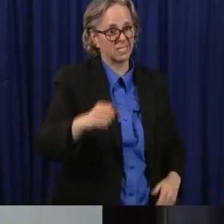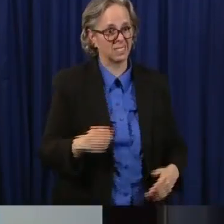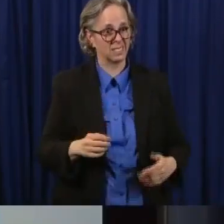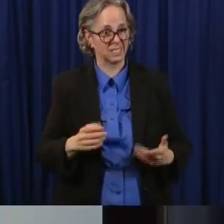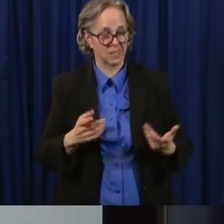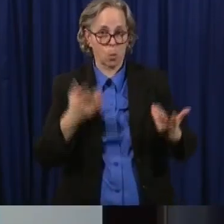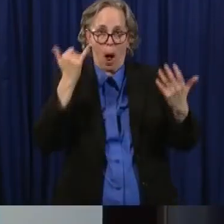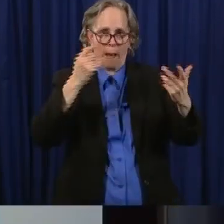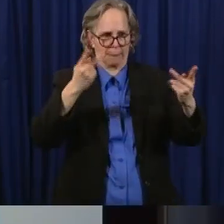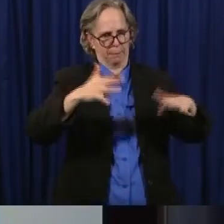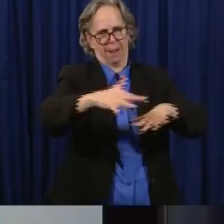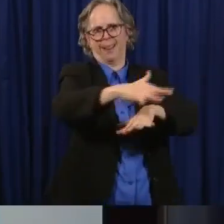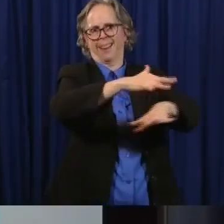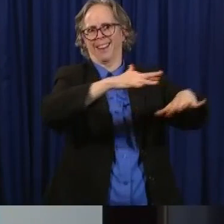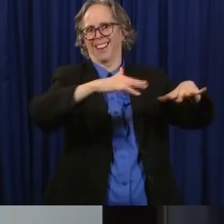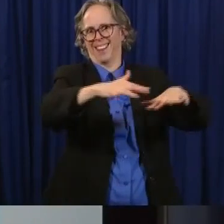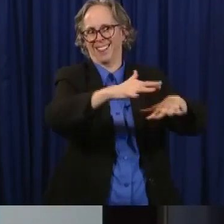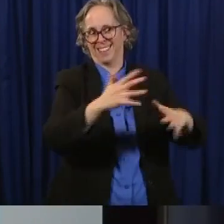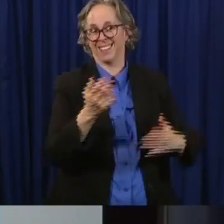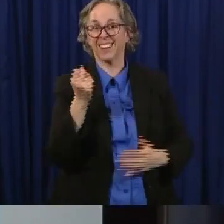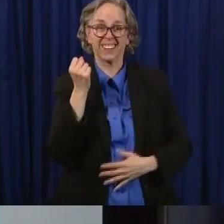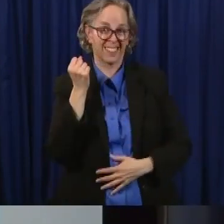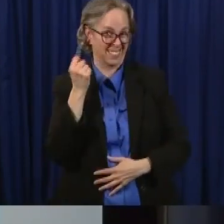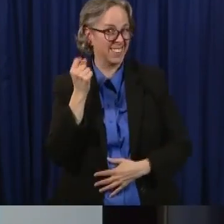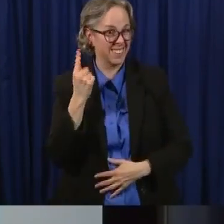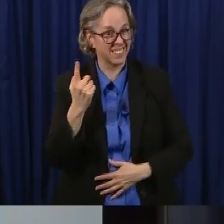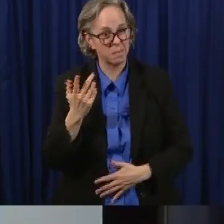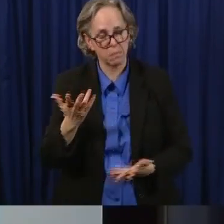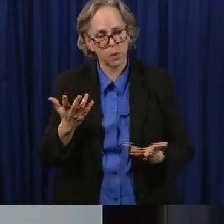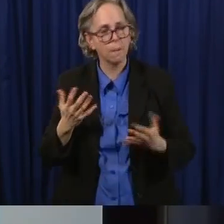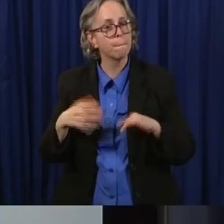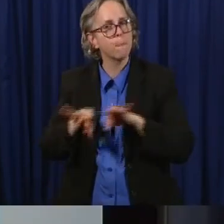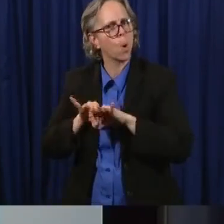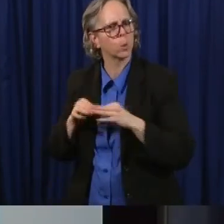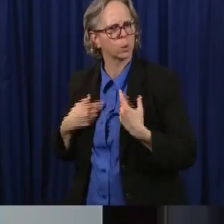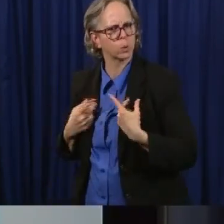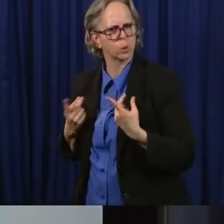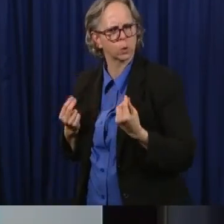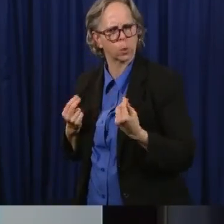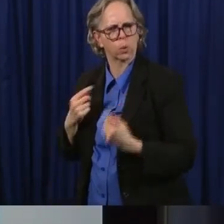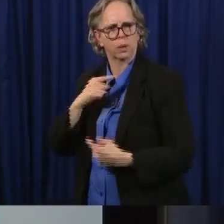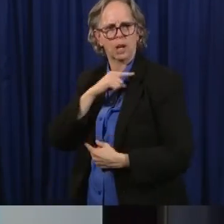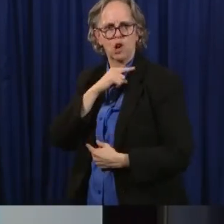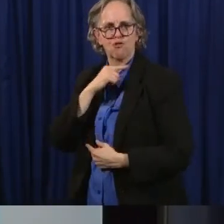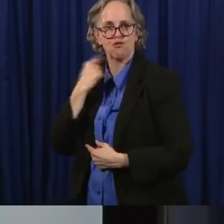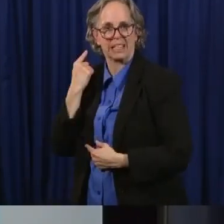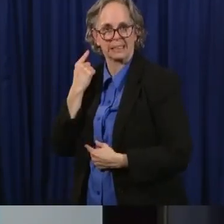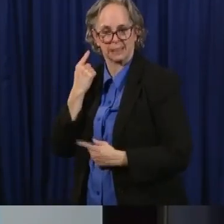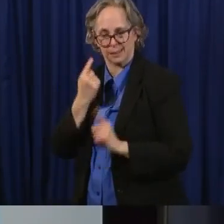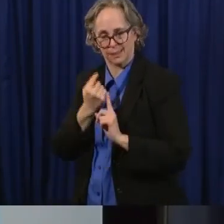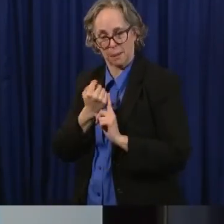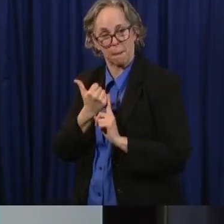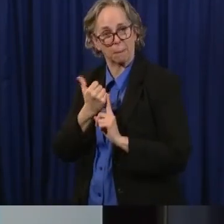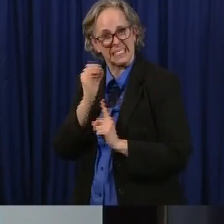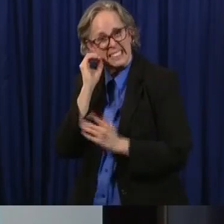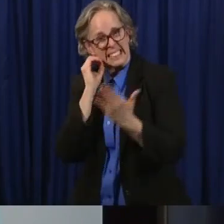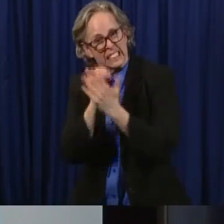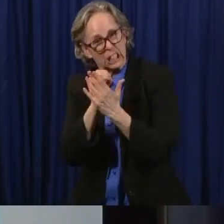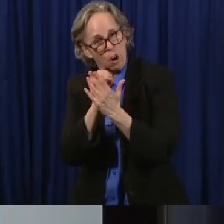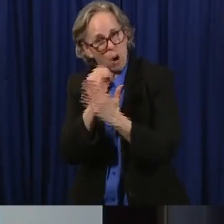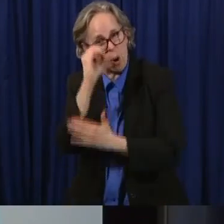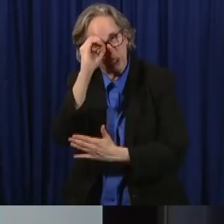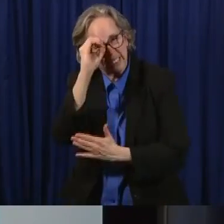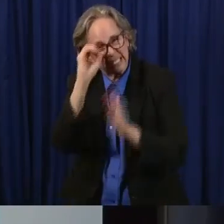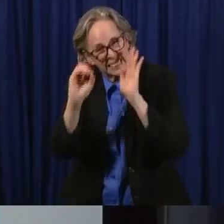it's a really important thing to think about is that your risk can never be zero. You just need to do everything in your power